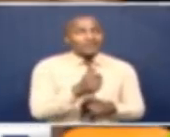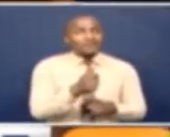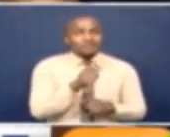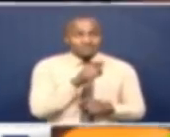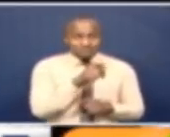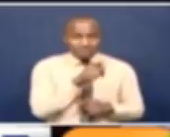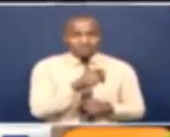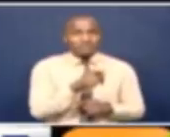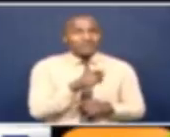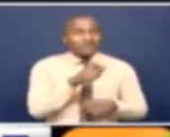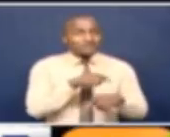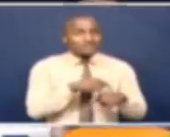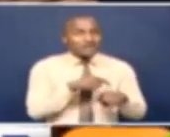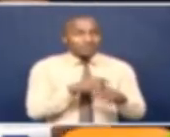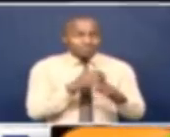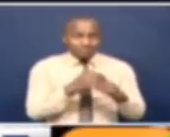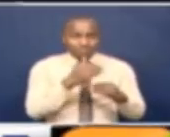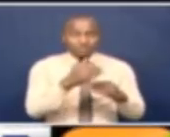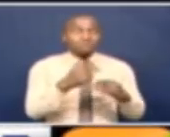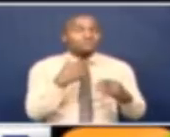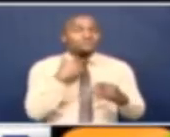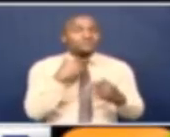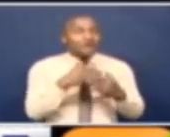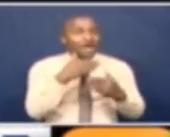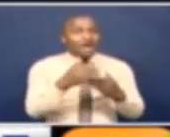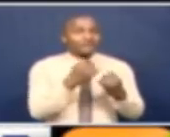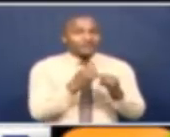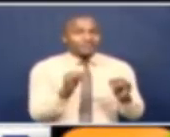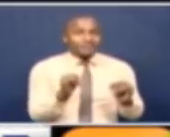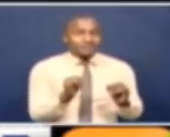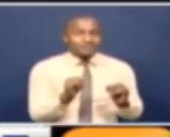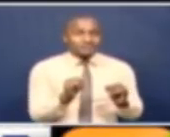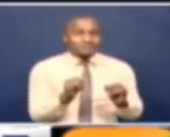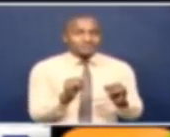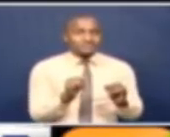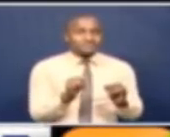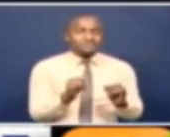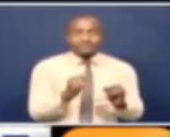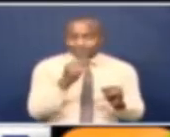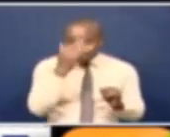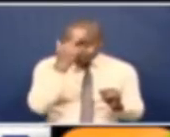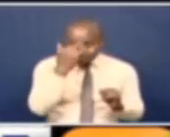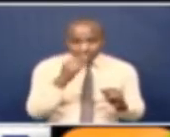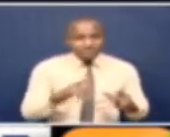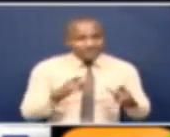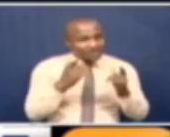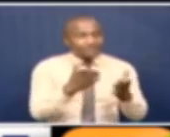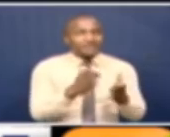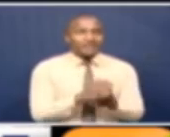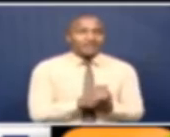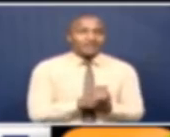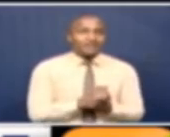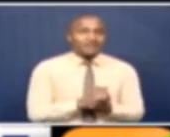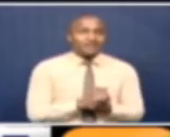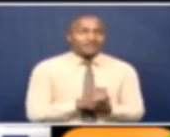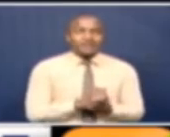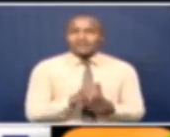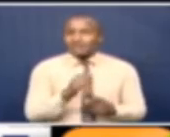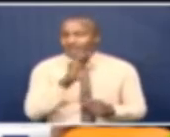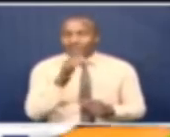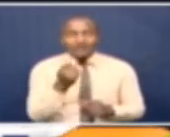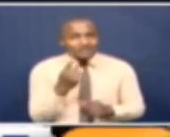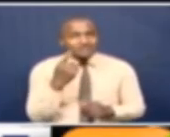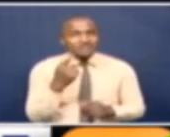the post-colonial period, immediately after independence. The Maasai were still living there. So the Maasai didn't understand the concept